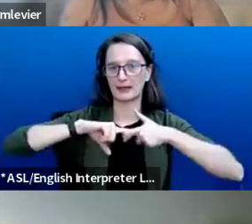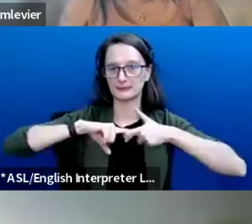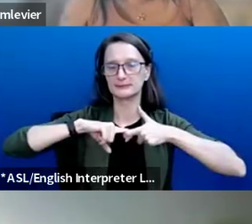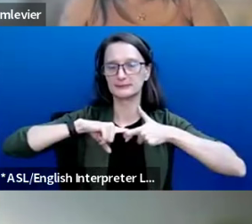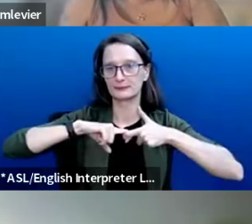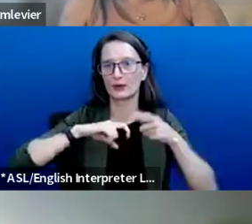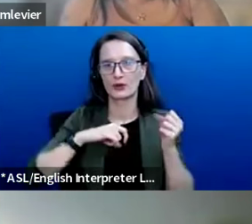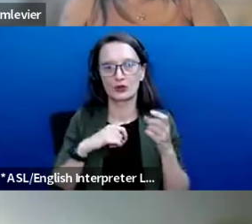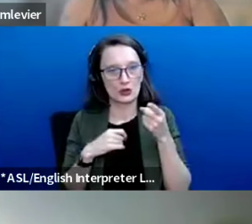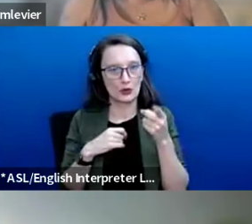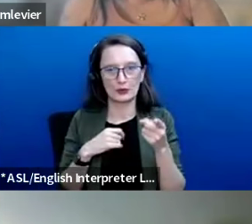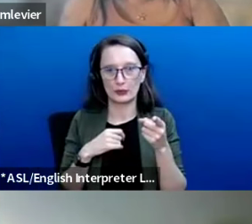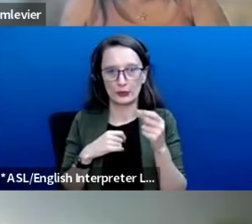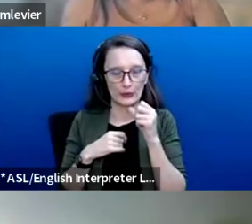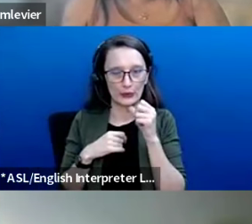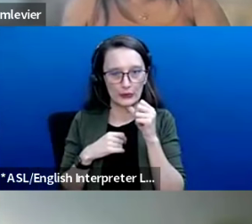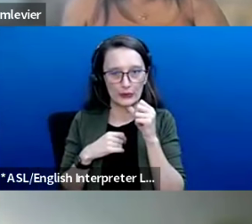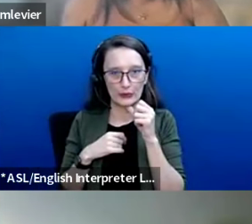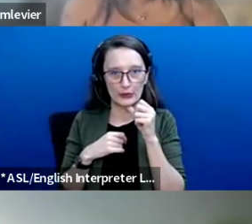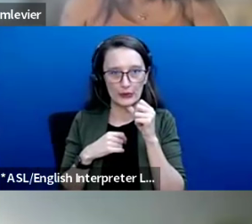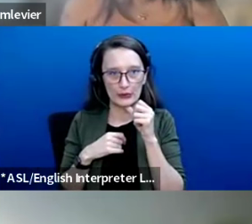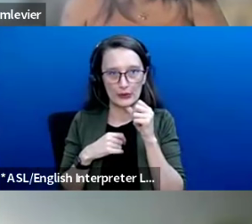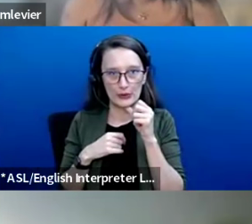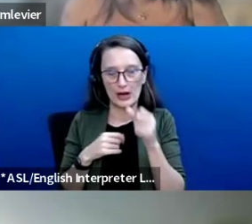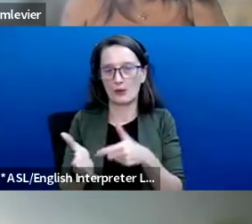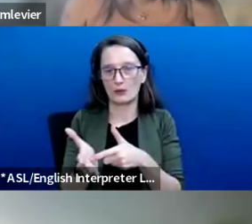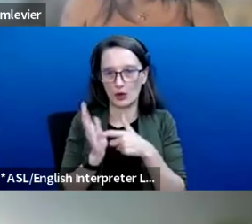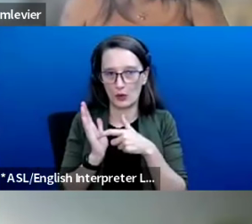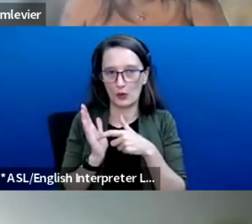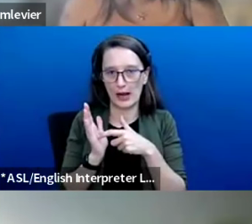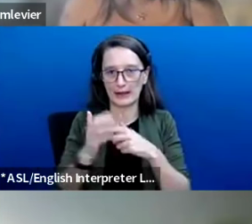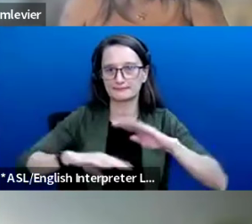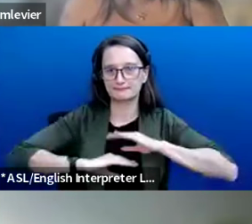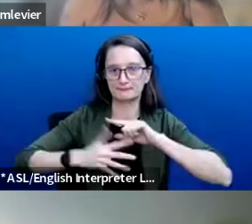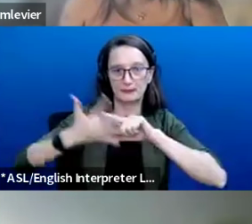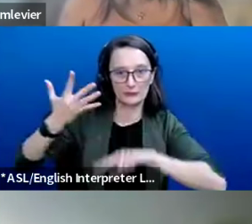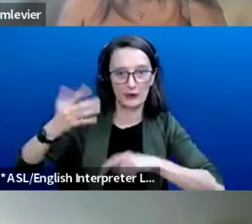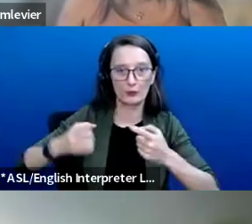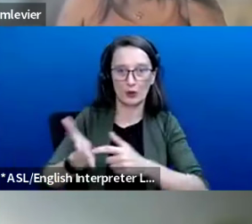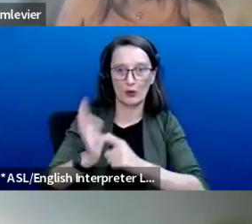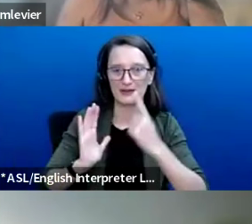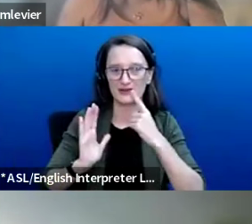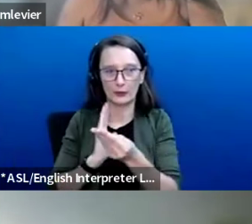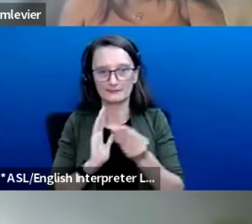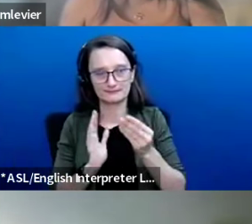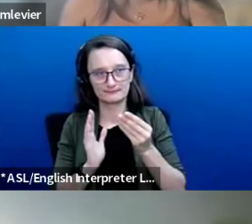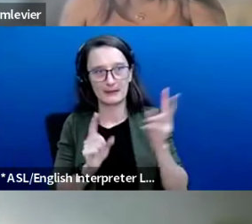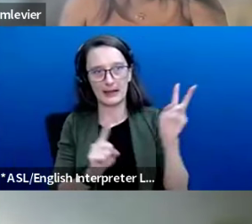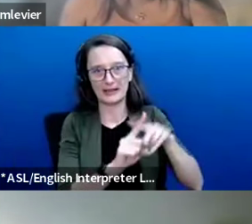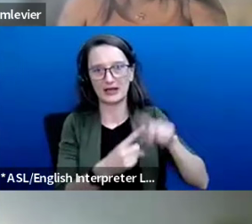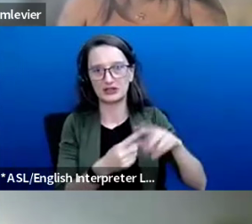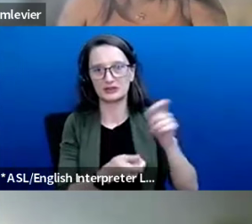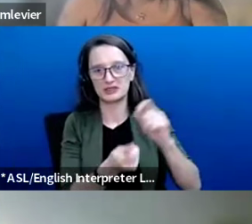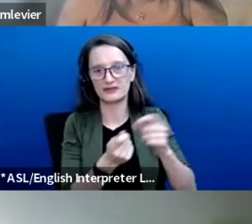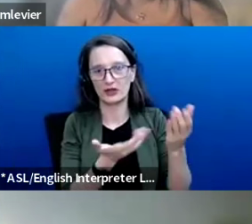subject to these requirements that are put in here to put you under a certain service code. Before I get